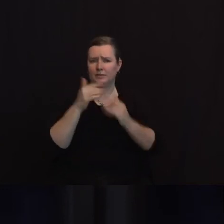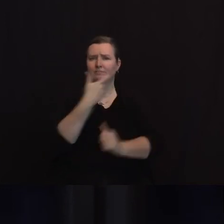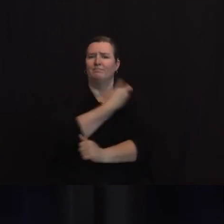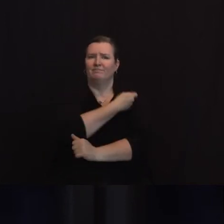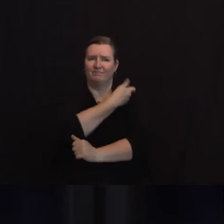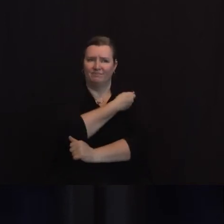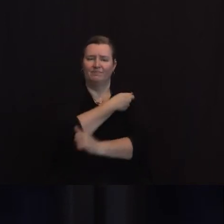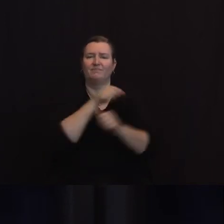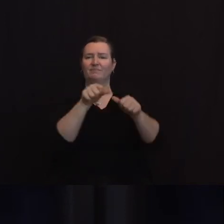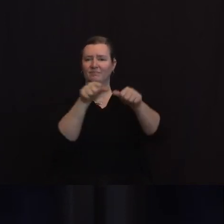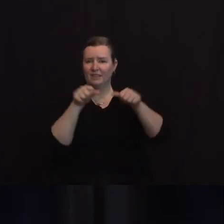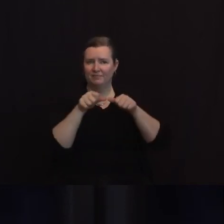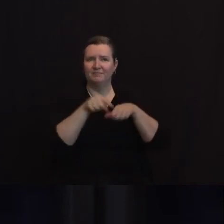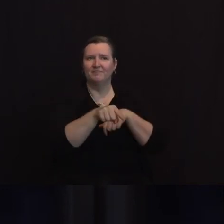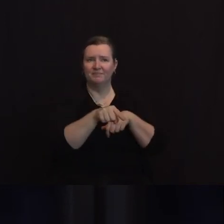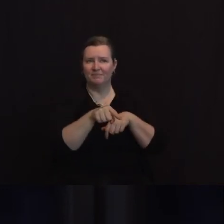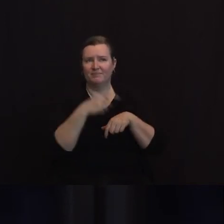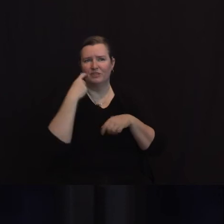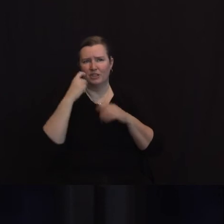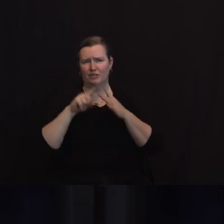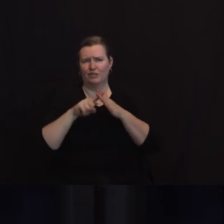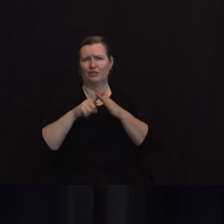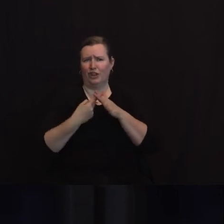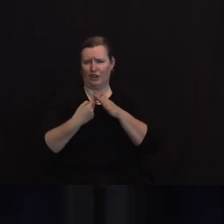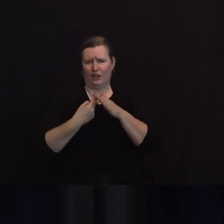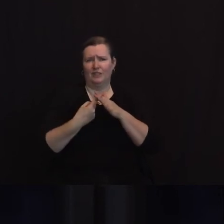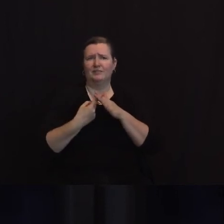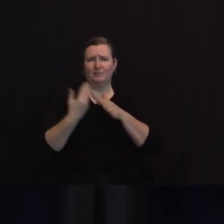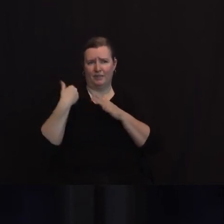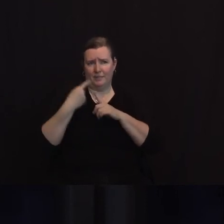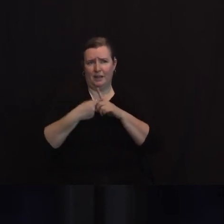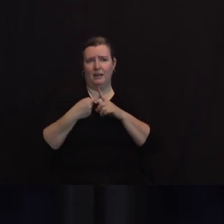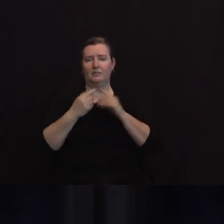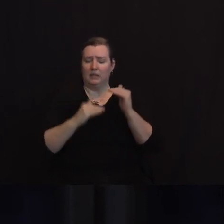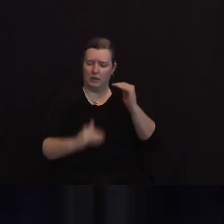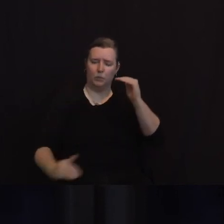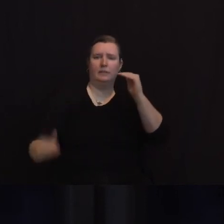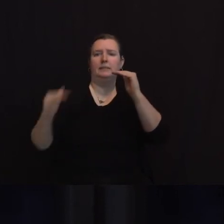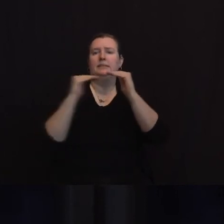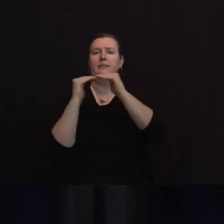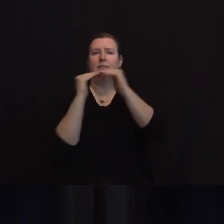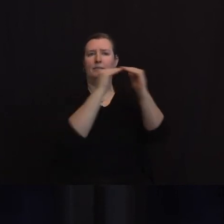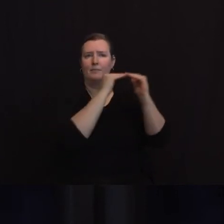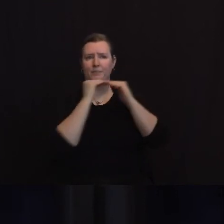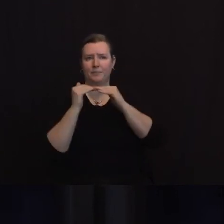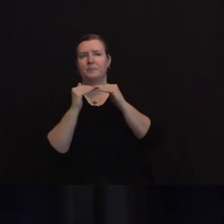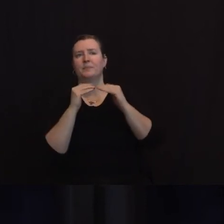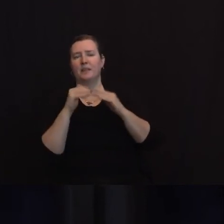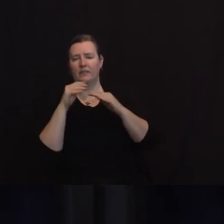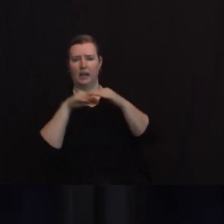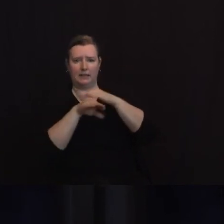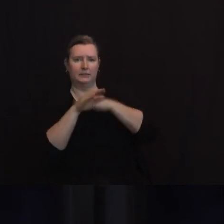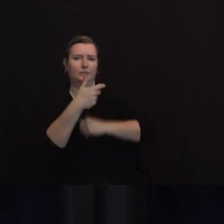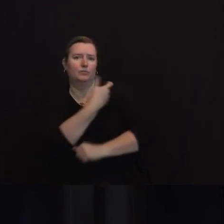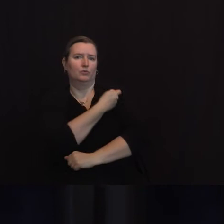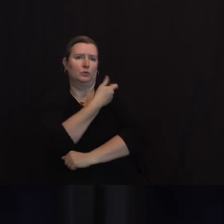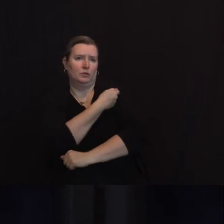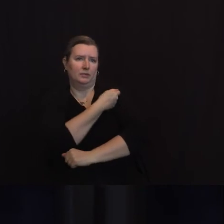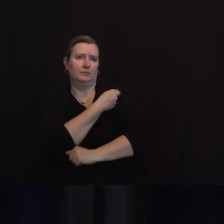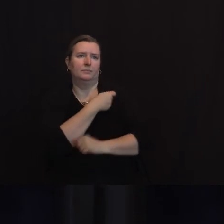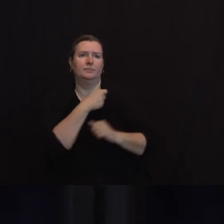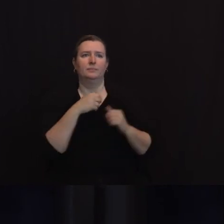this month to provide equitable access to the COVID-19 vaccine to underserved communities throughout the